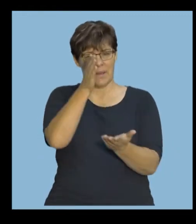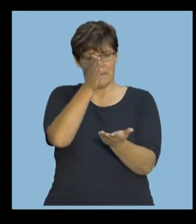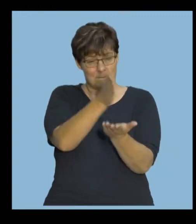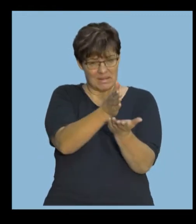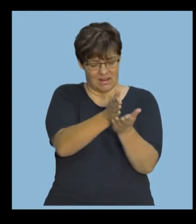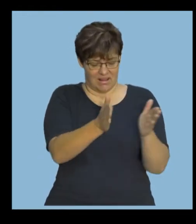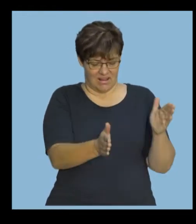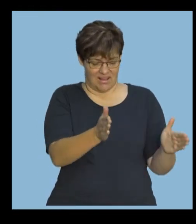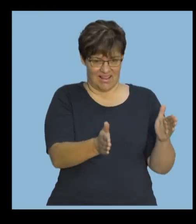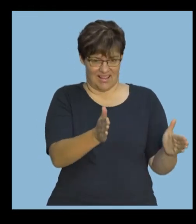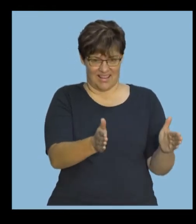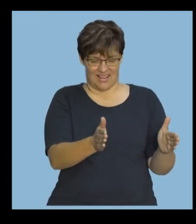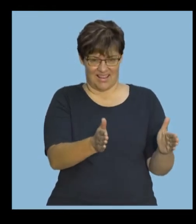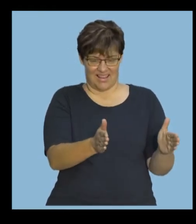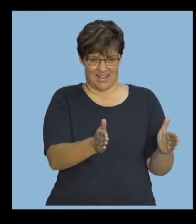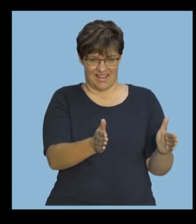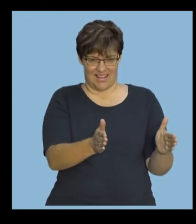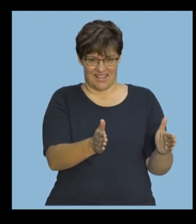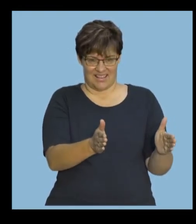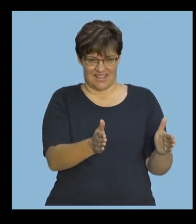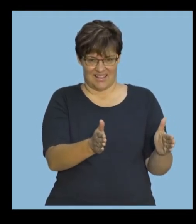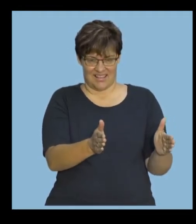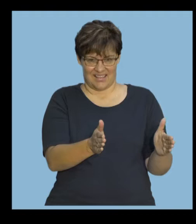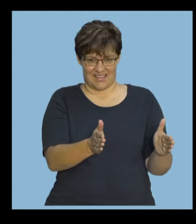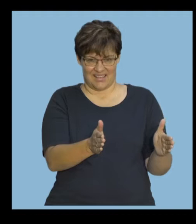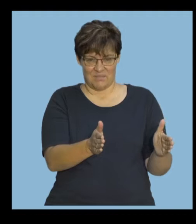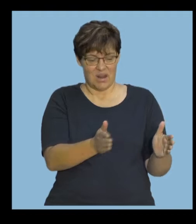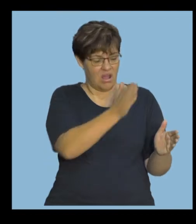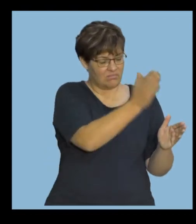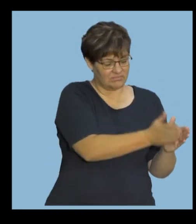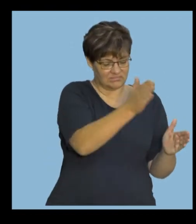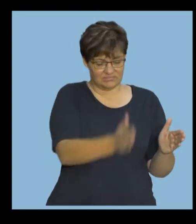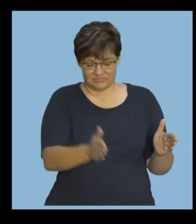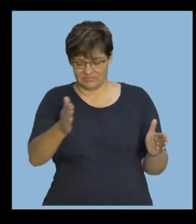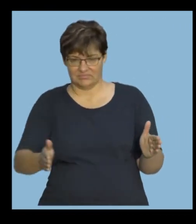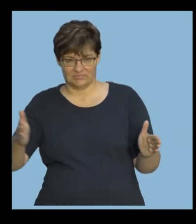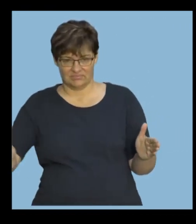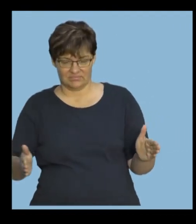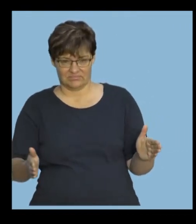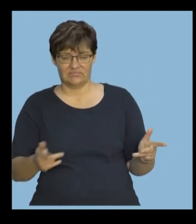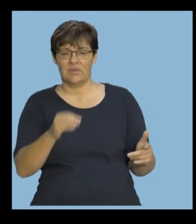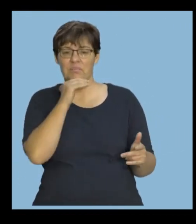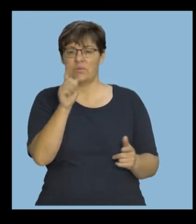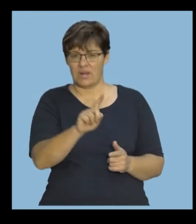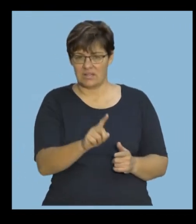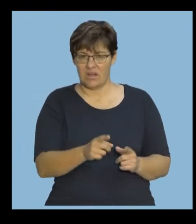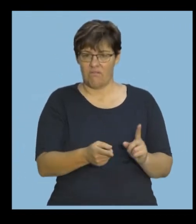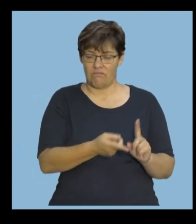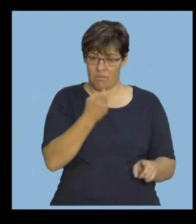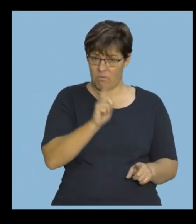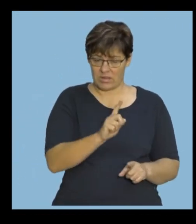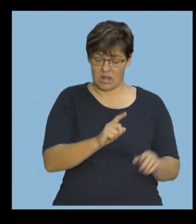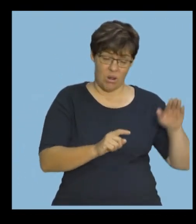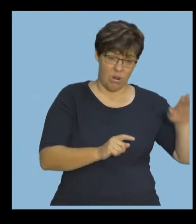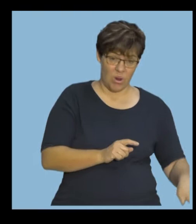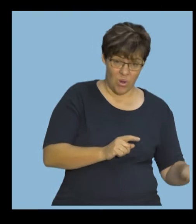Is the middle number once the data has been written in order. Written in order, we